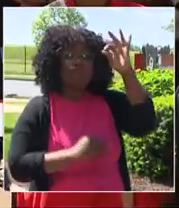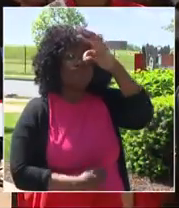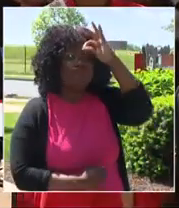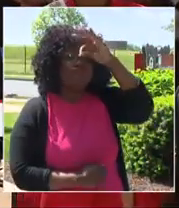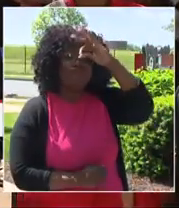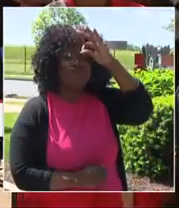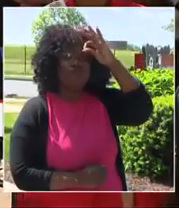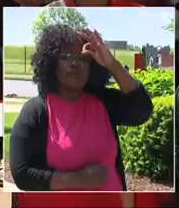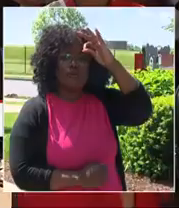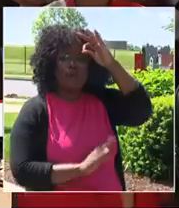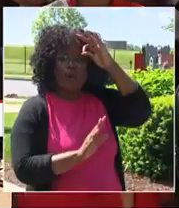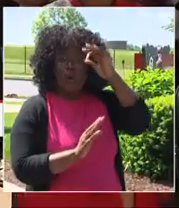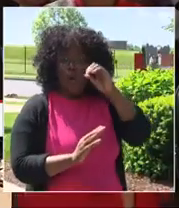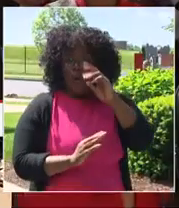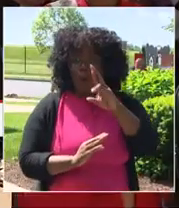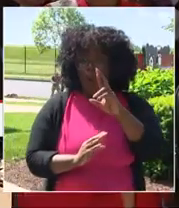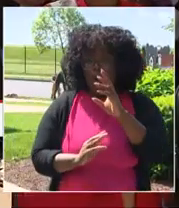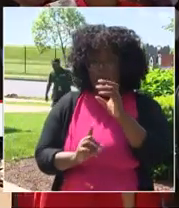attack on the district?